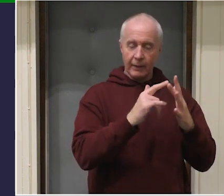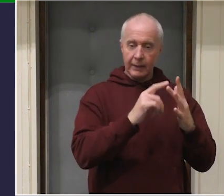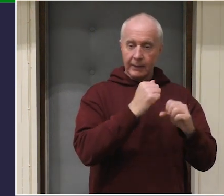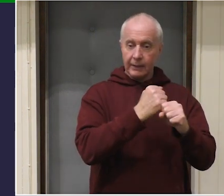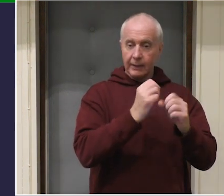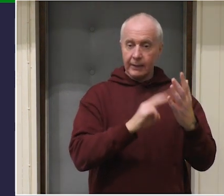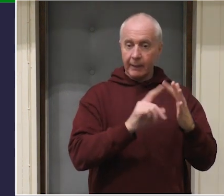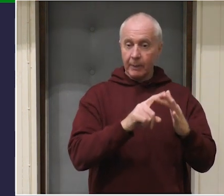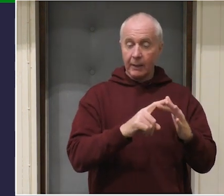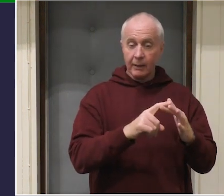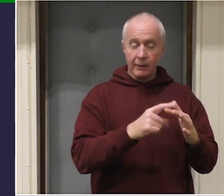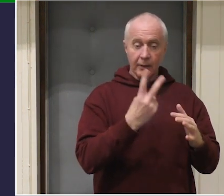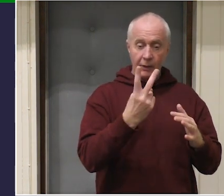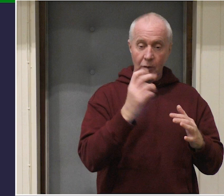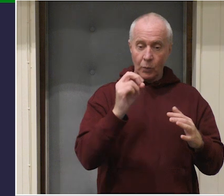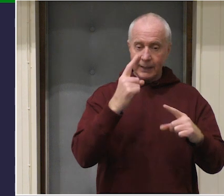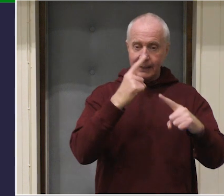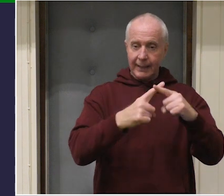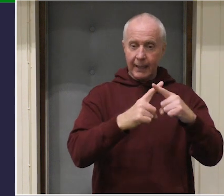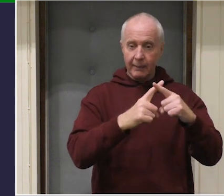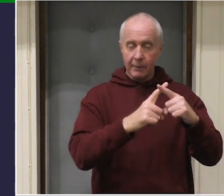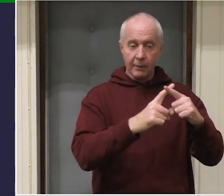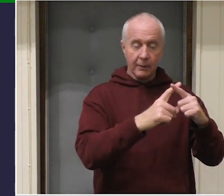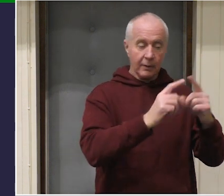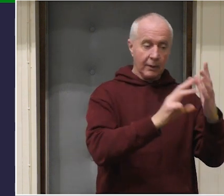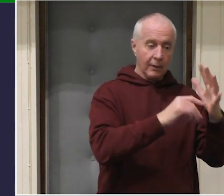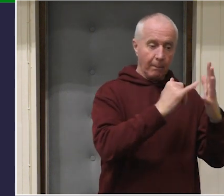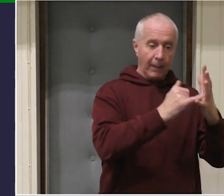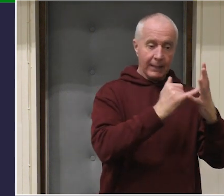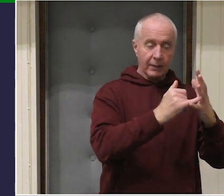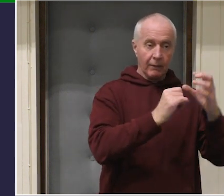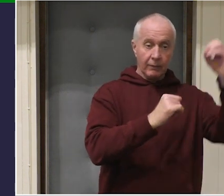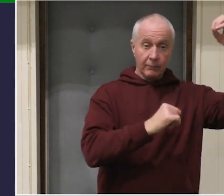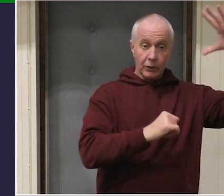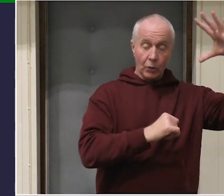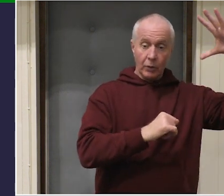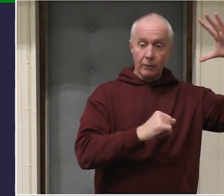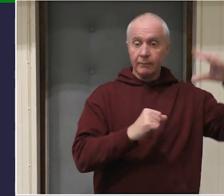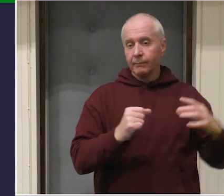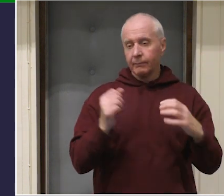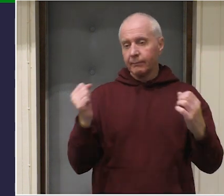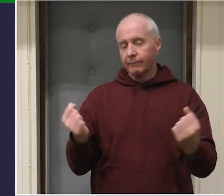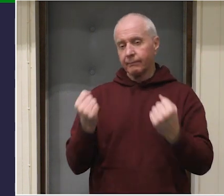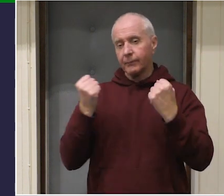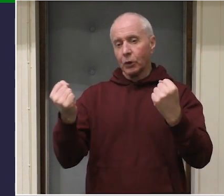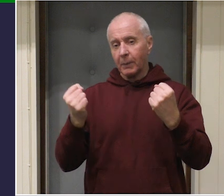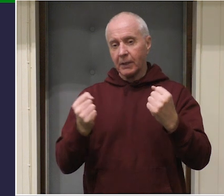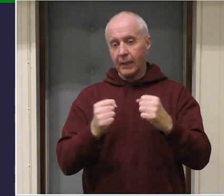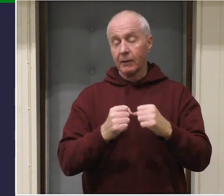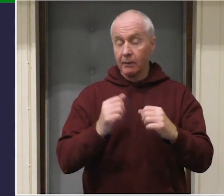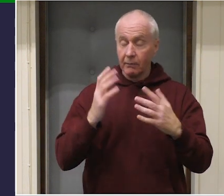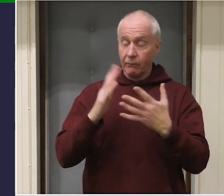times the mass of our Sun. And it's a supergiant. And it's in the 14-day orbit with another star which is about 15 times the mass